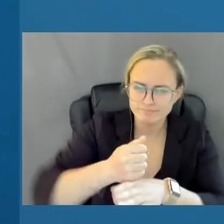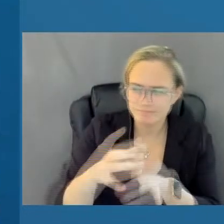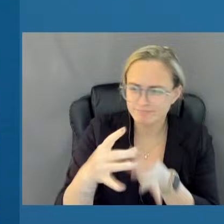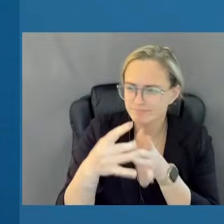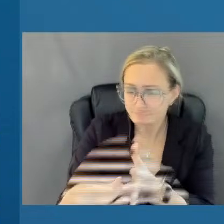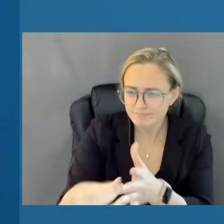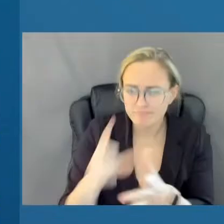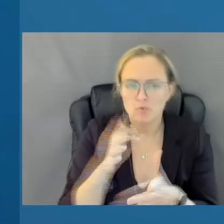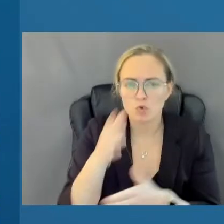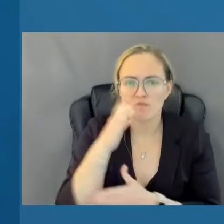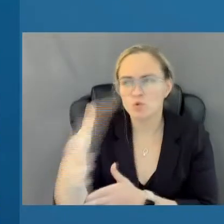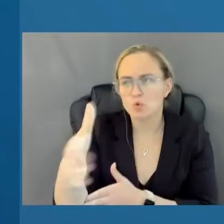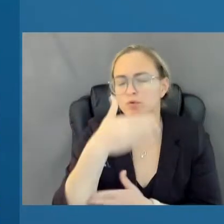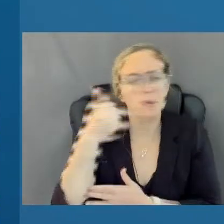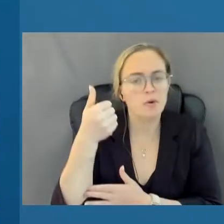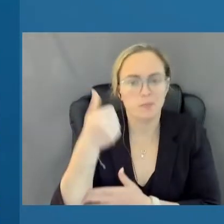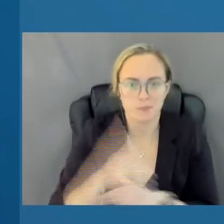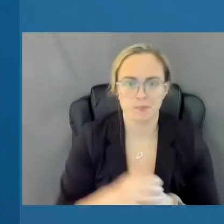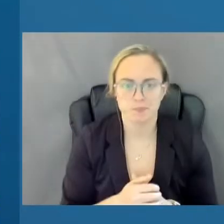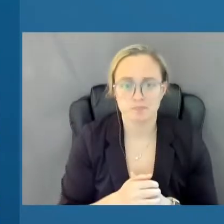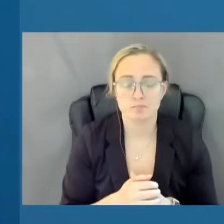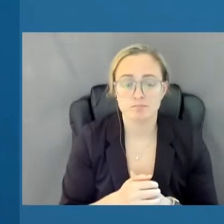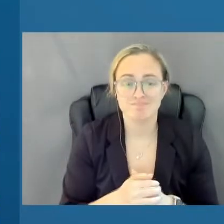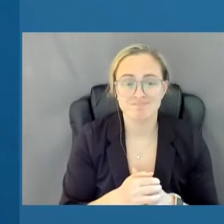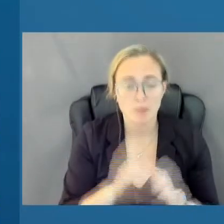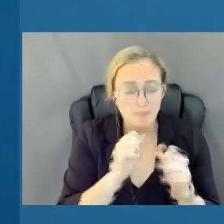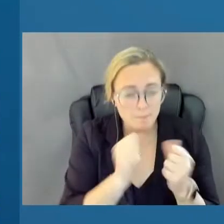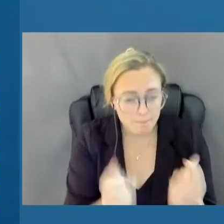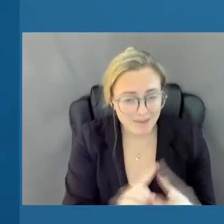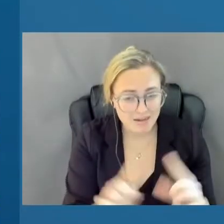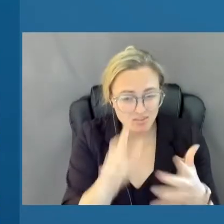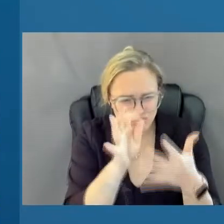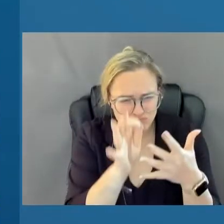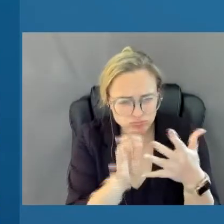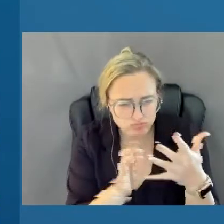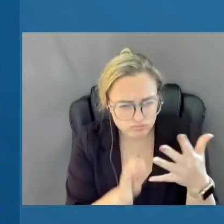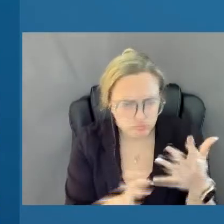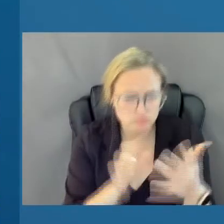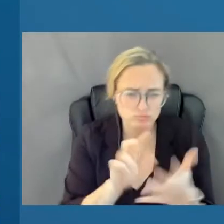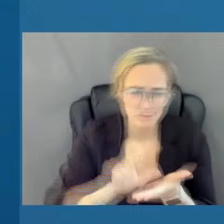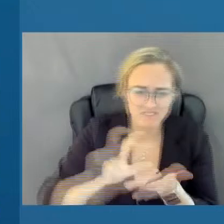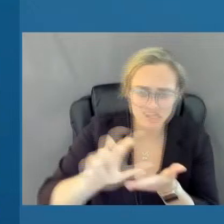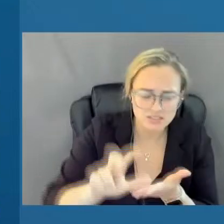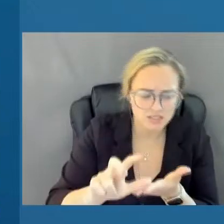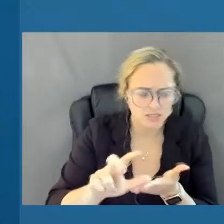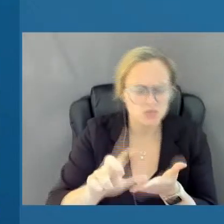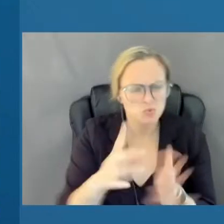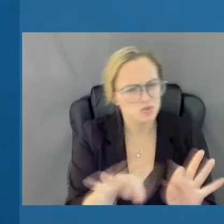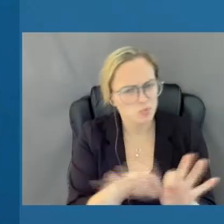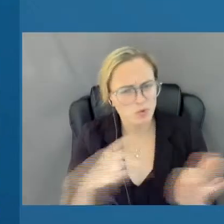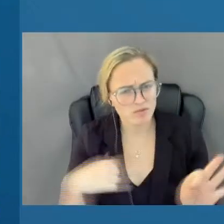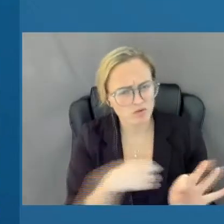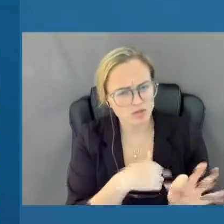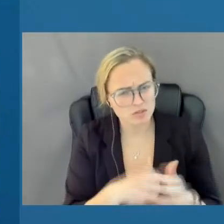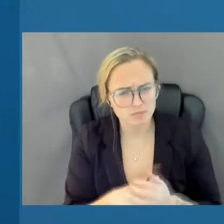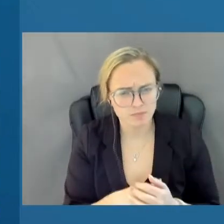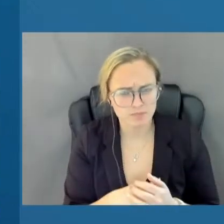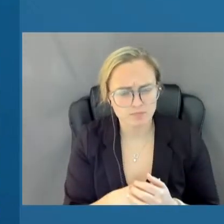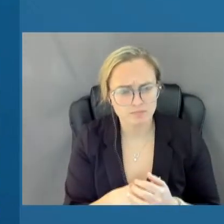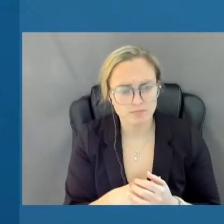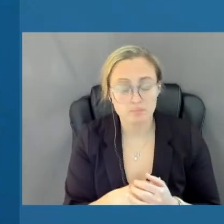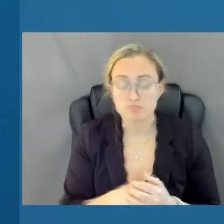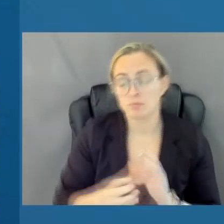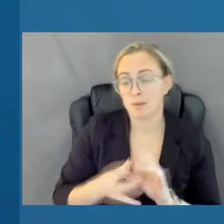future. We've made strategic choices and investments to reflect what matters most. As I said back